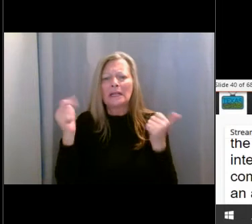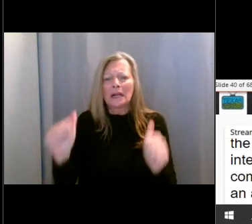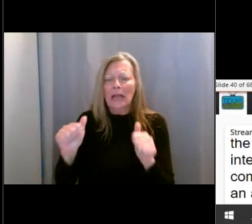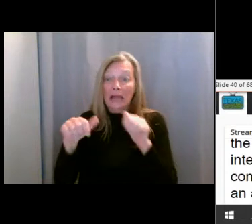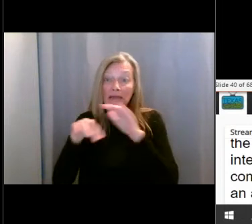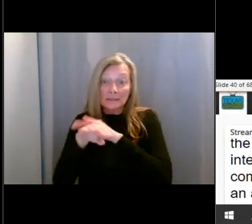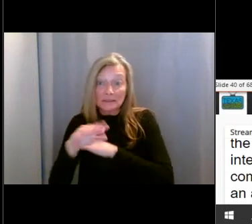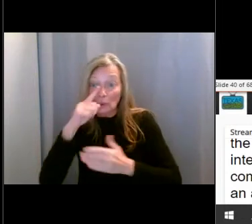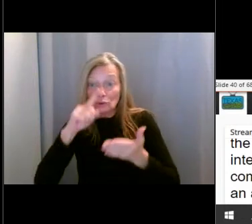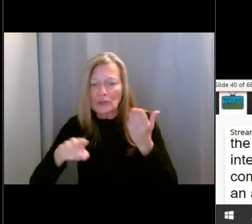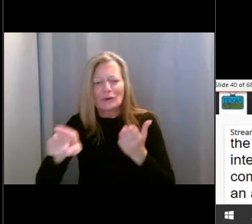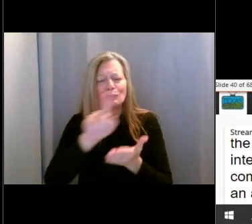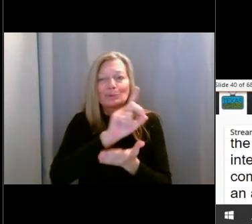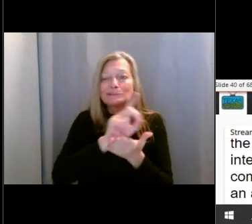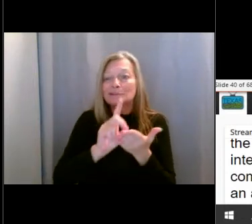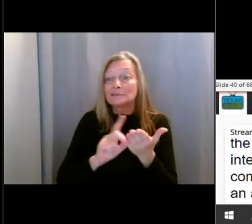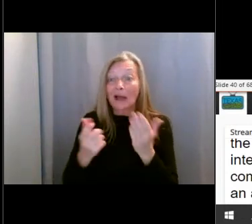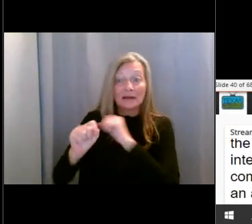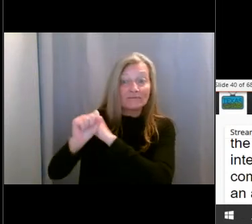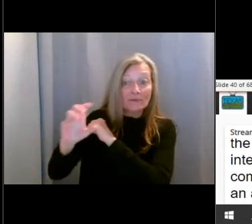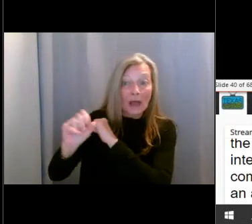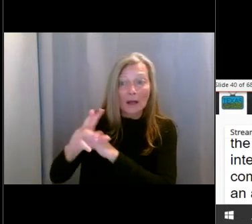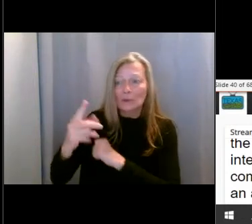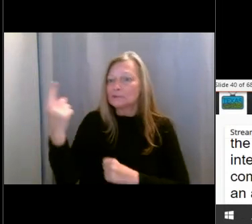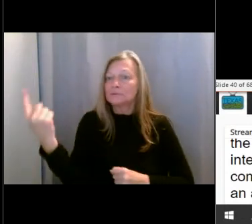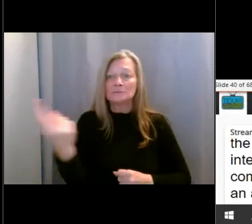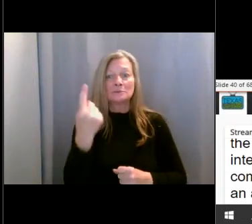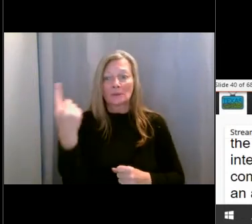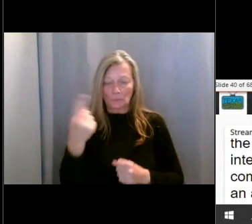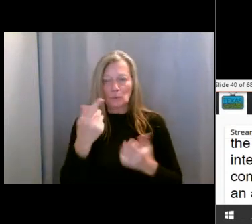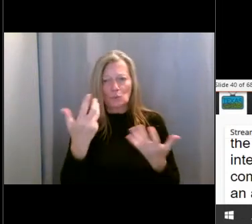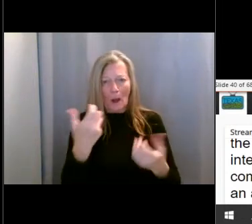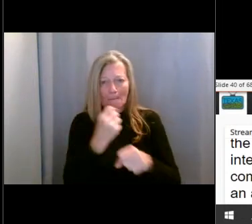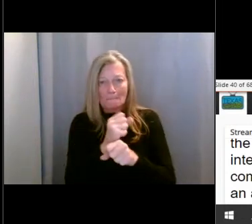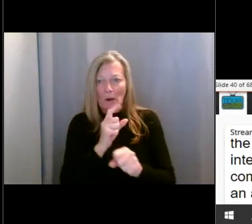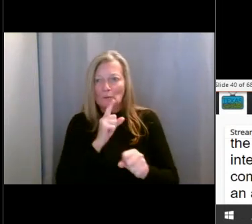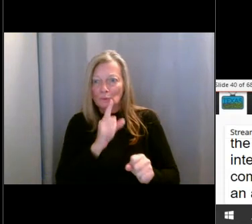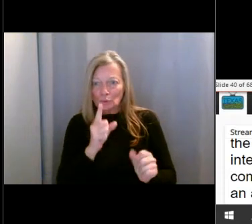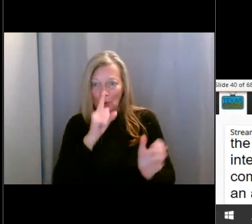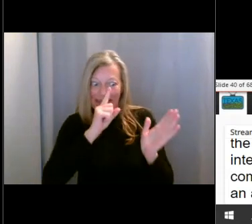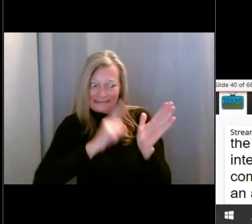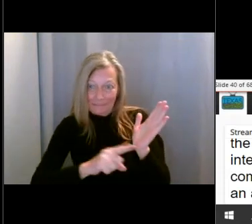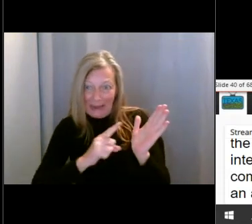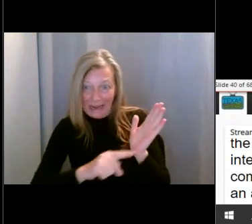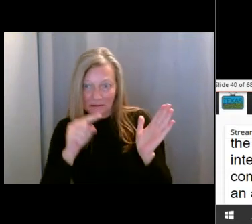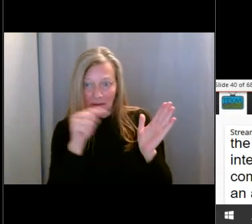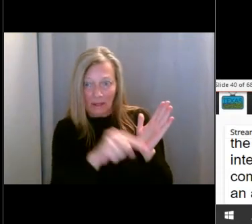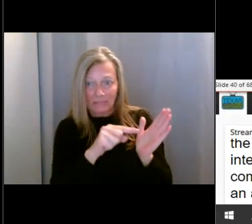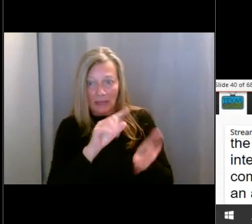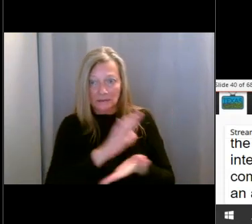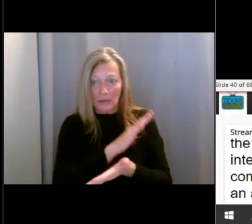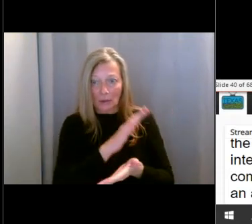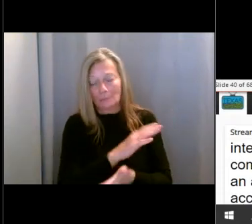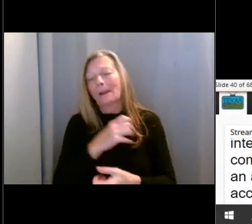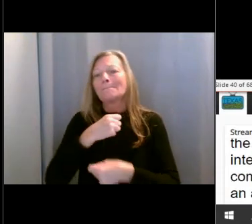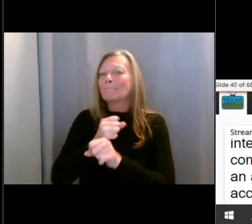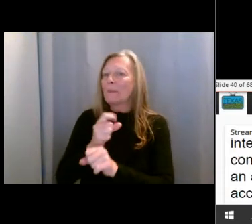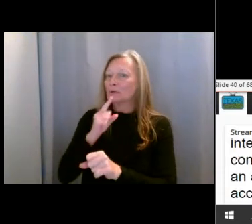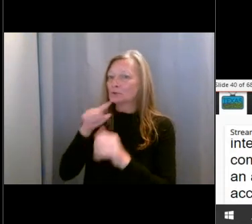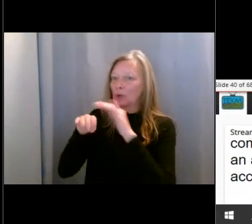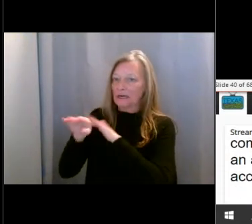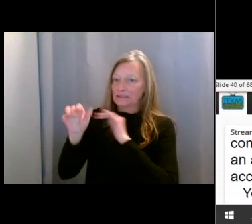a flyer, you want to be sure you inspect your document to be sure it's accessible. So you're going to choose check